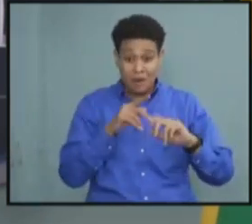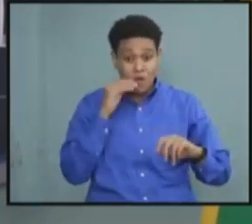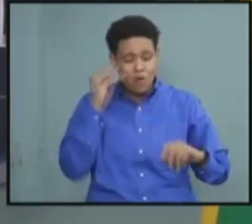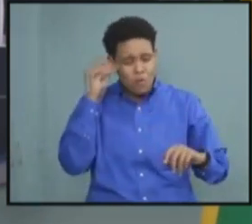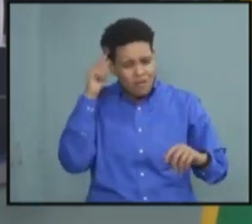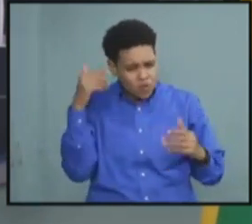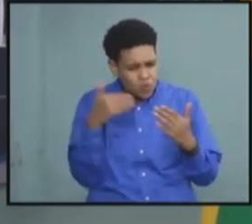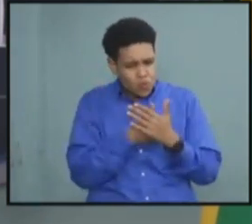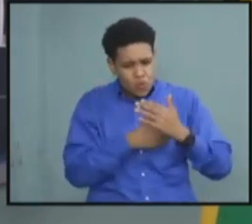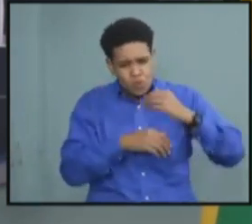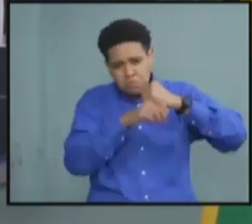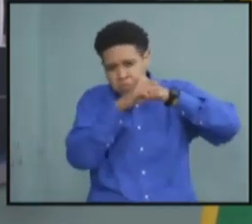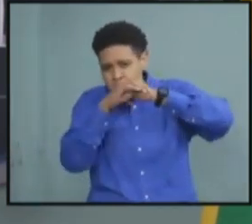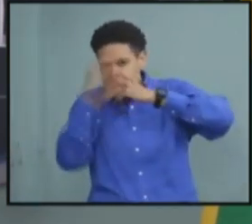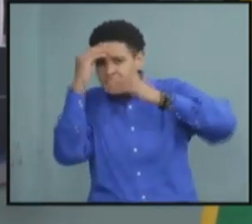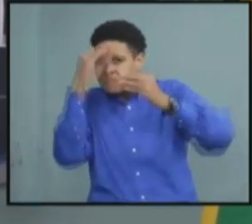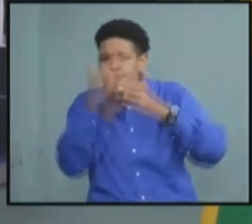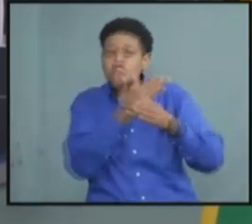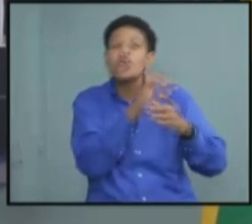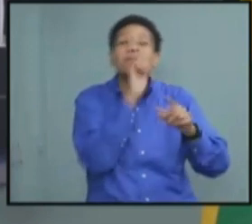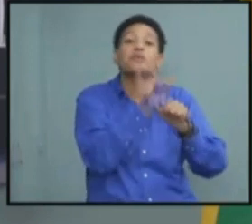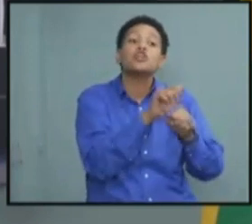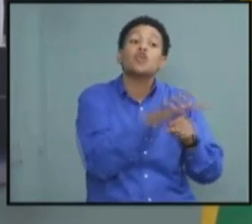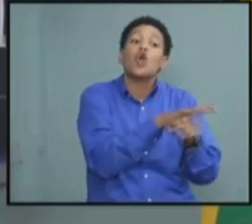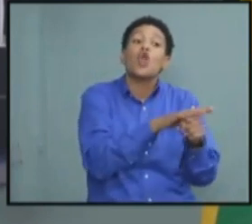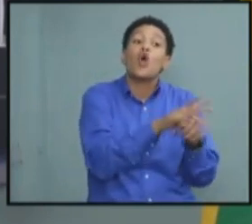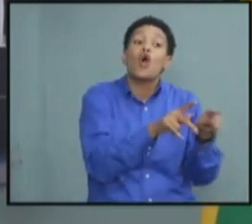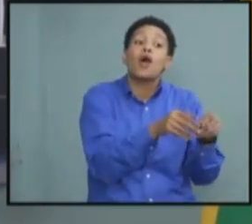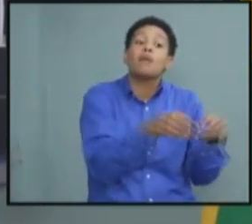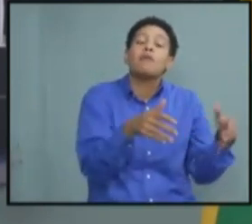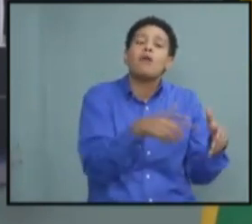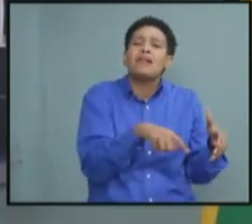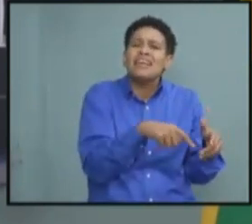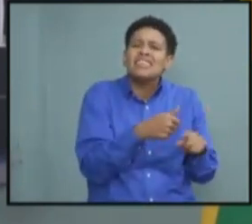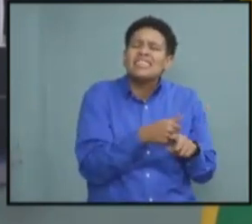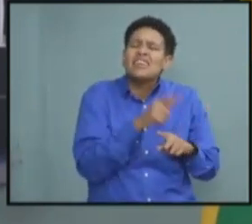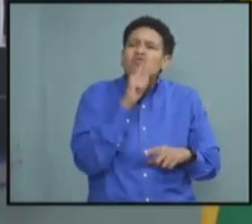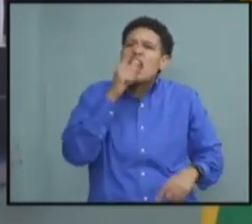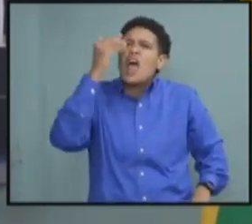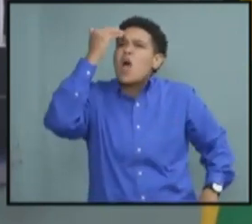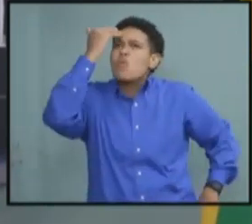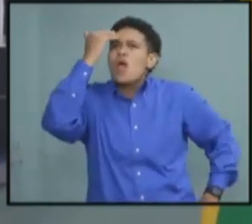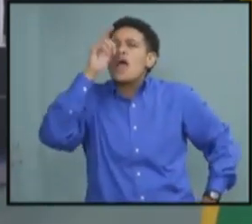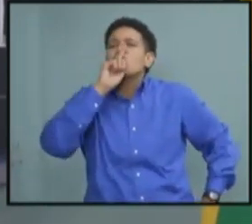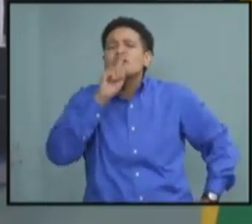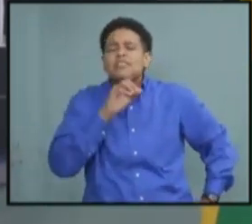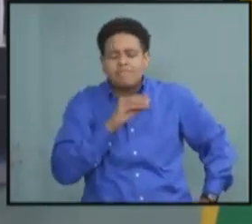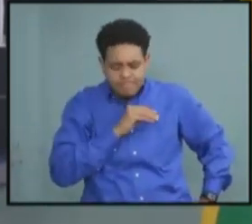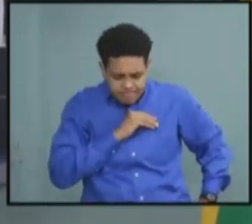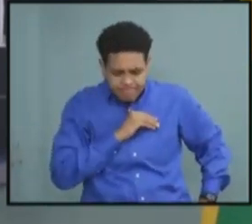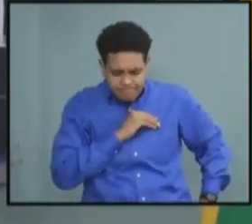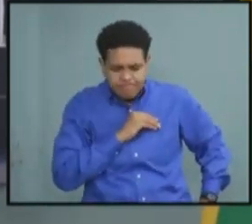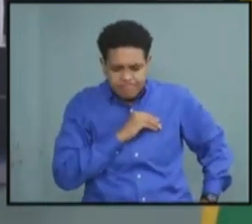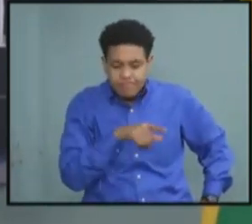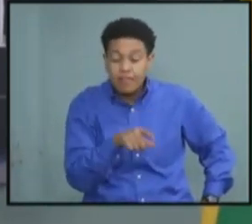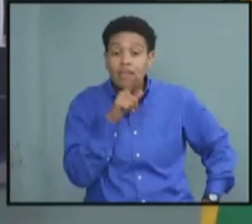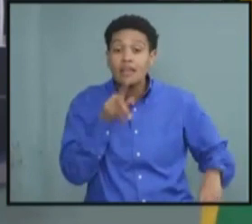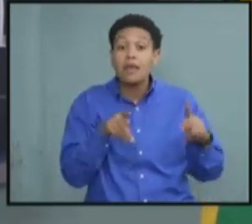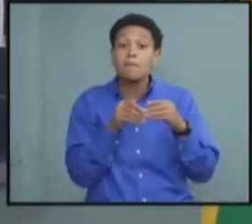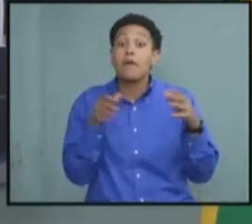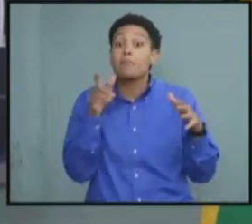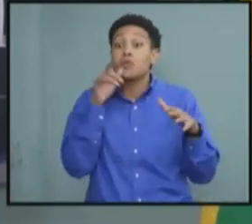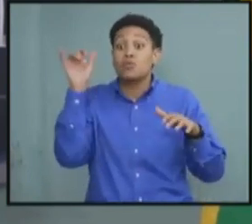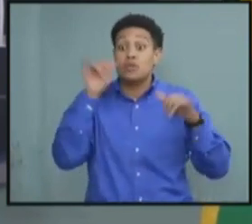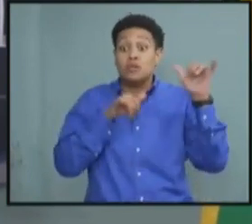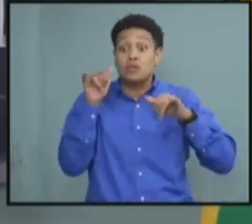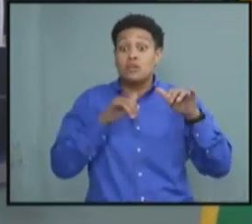in to ensure that the local population is aware and embracive, and that the population that is